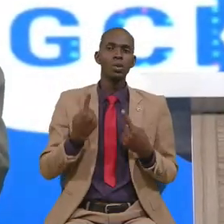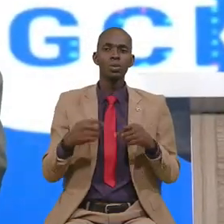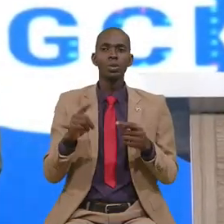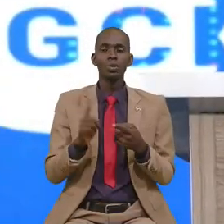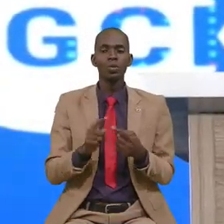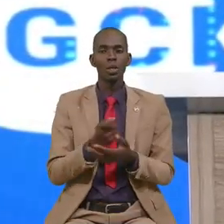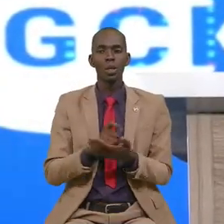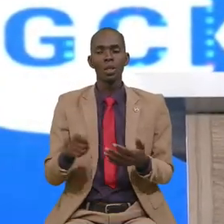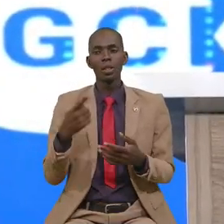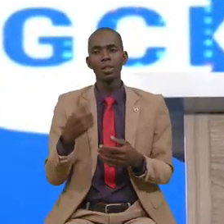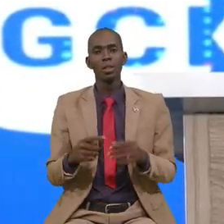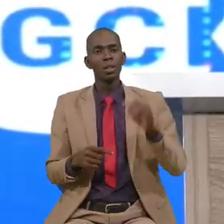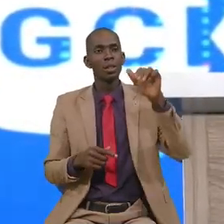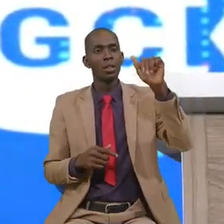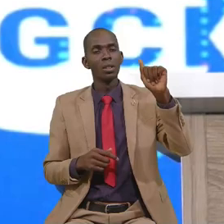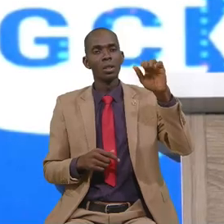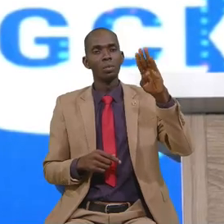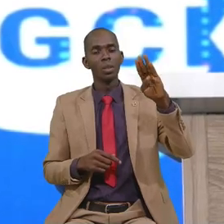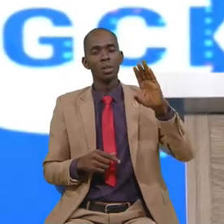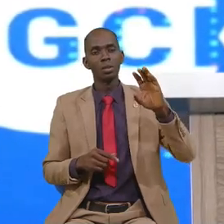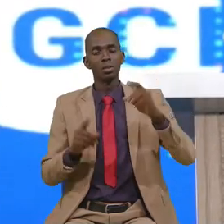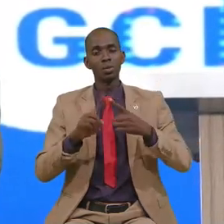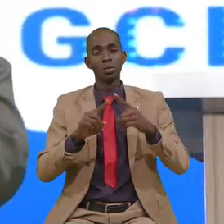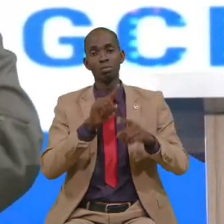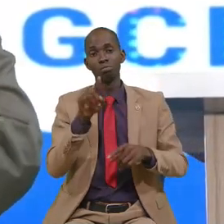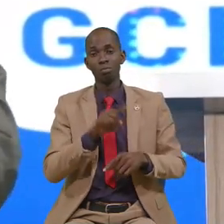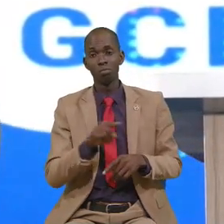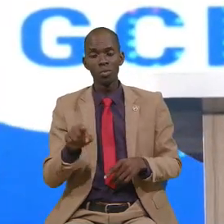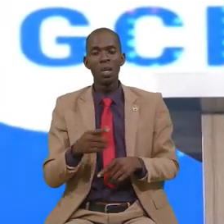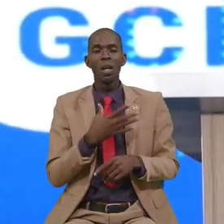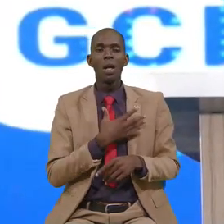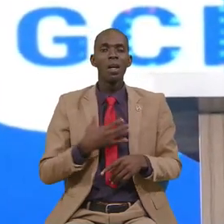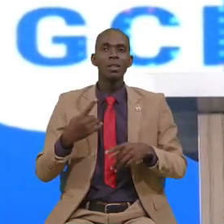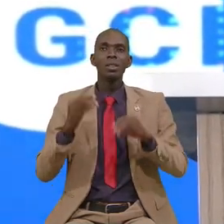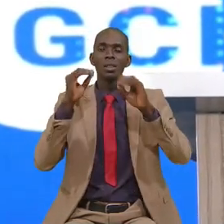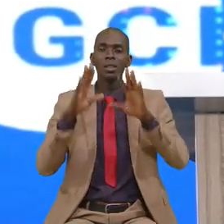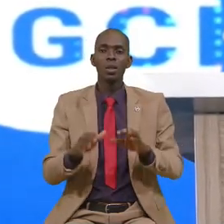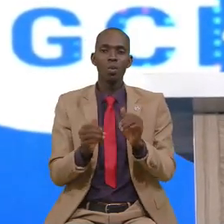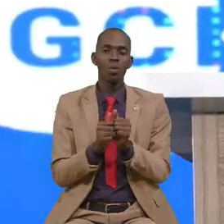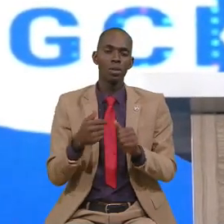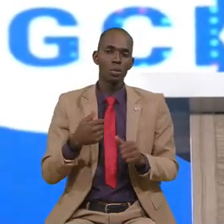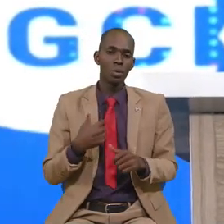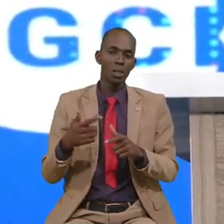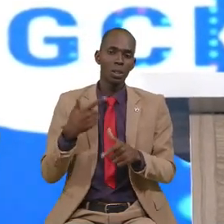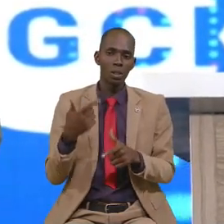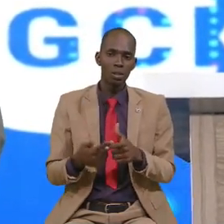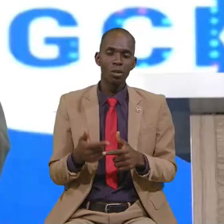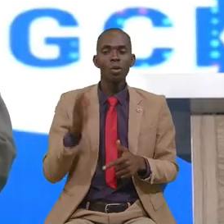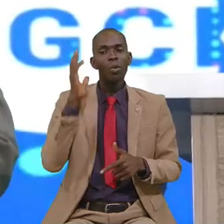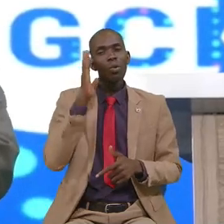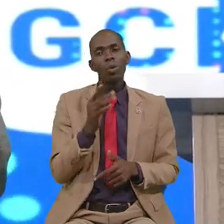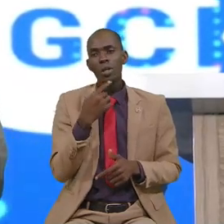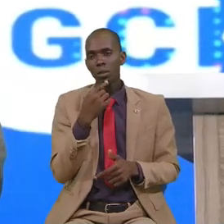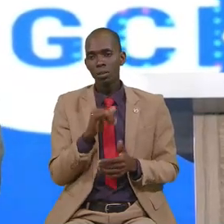ABC alphabets, and you know, the teacher with me then will say, look